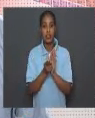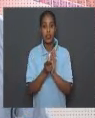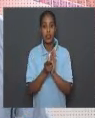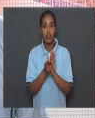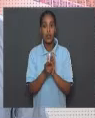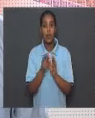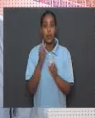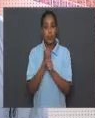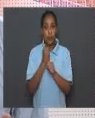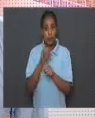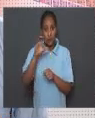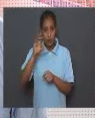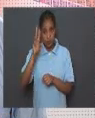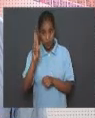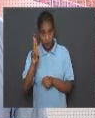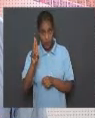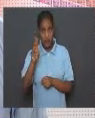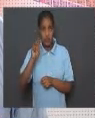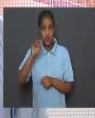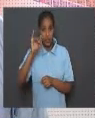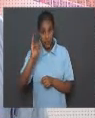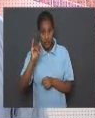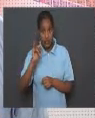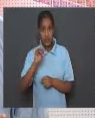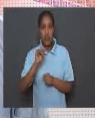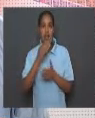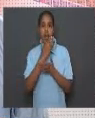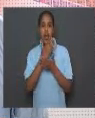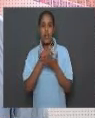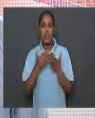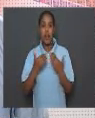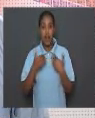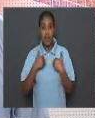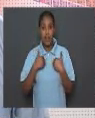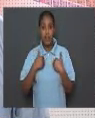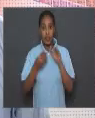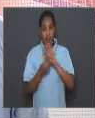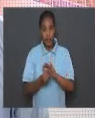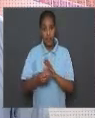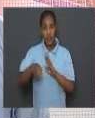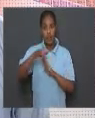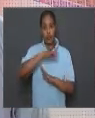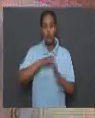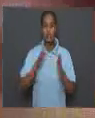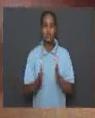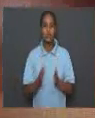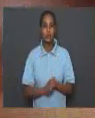made of copper as compared to nickel, have an effect on electrolysis.